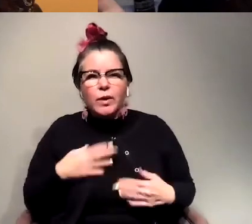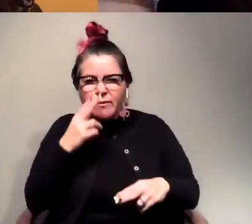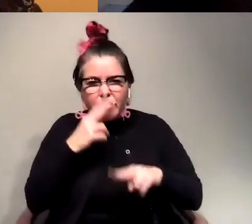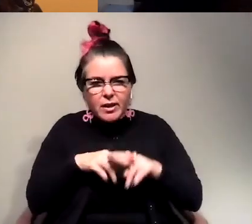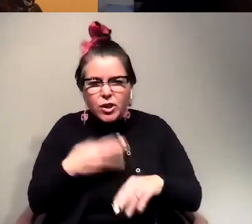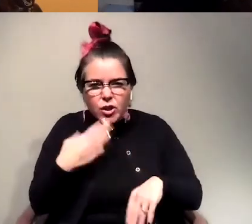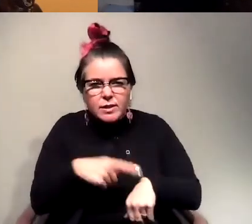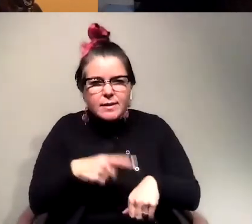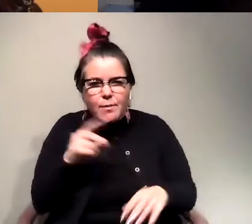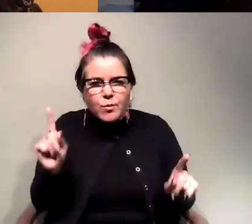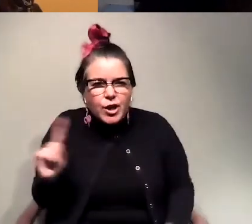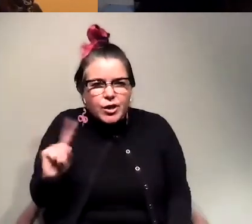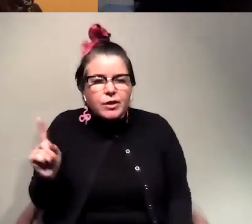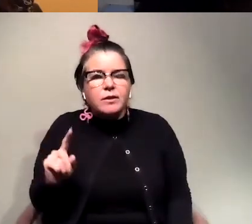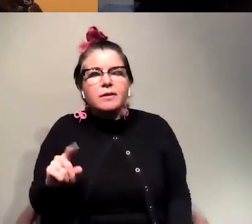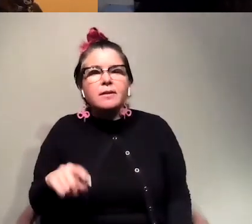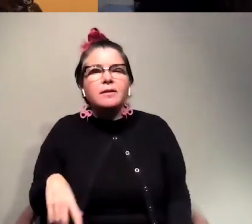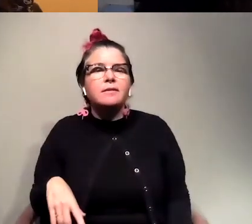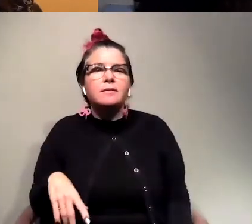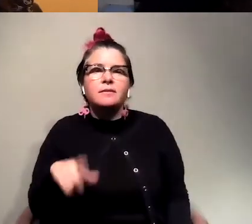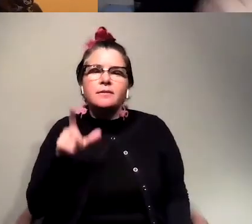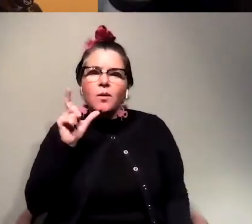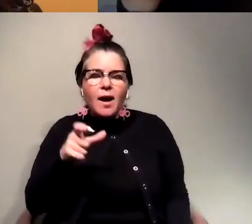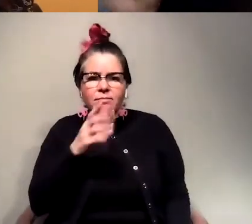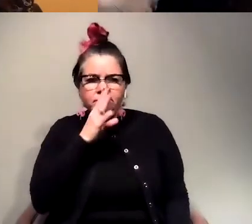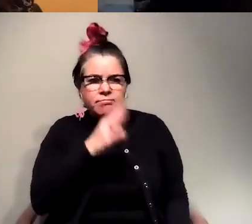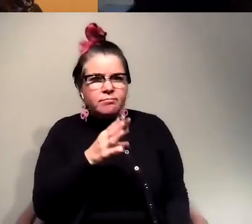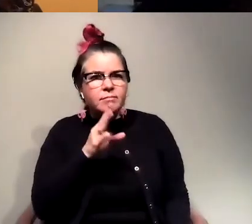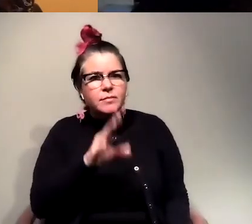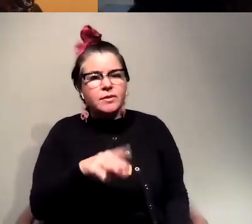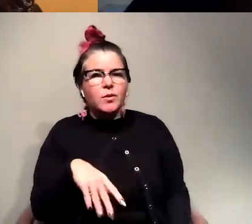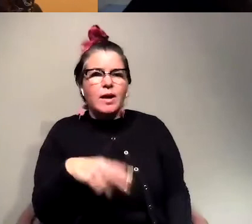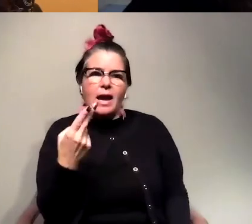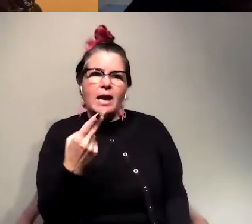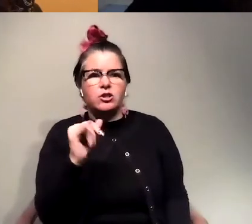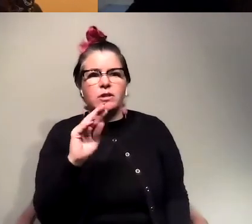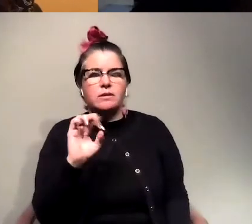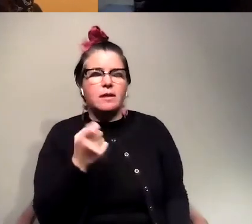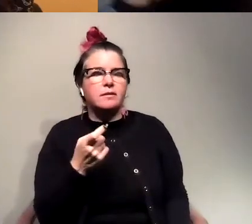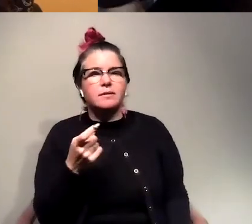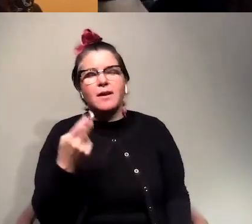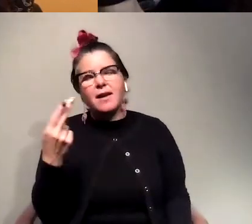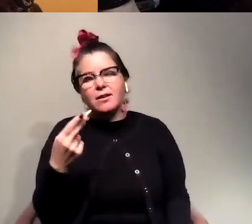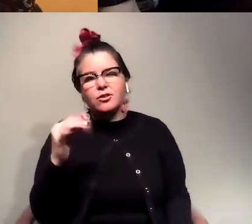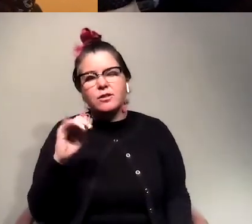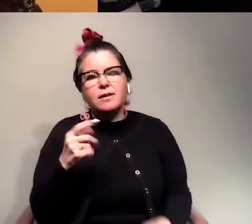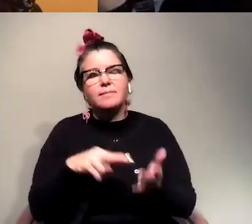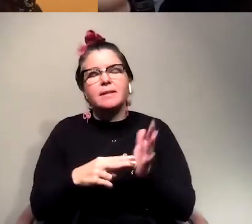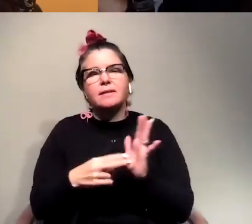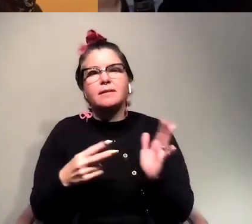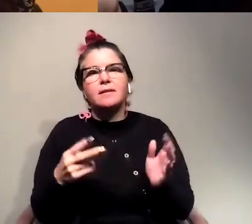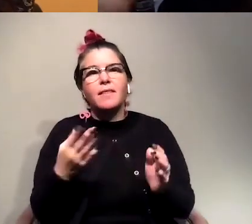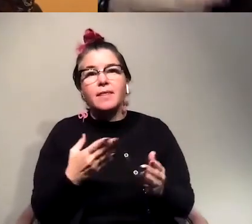fun. And so it doesn't have to go directly to your H index or whatever. So basically the things that will get